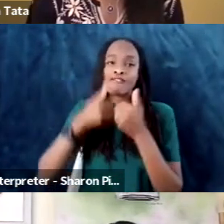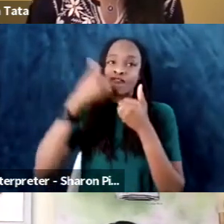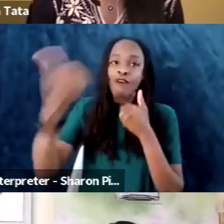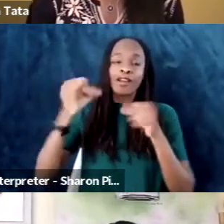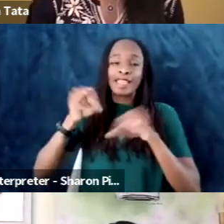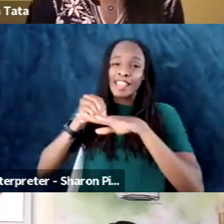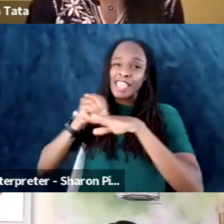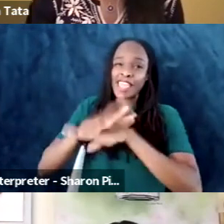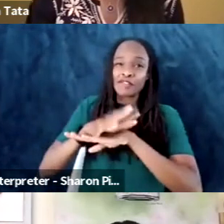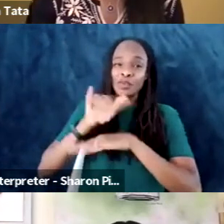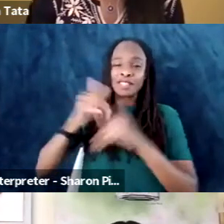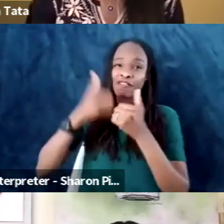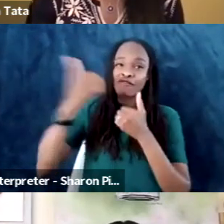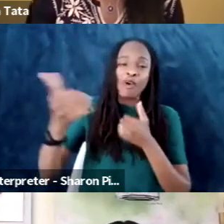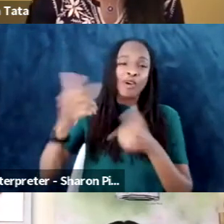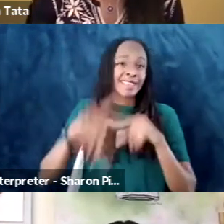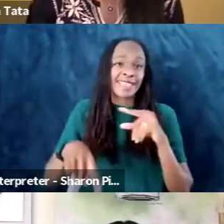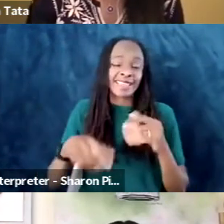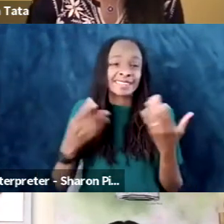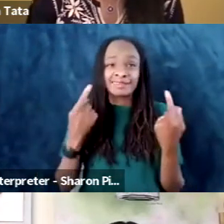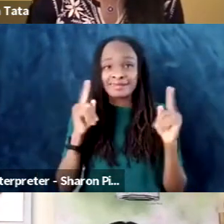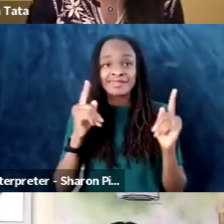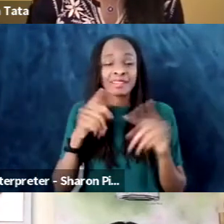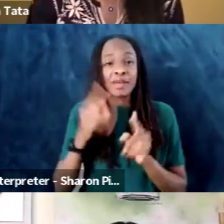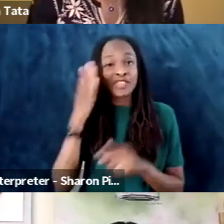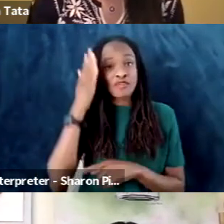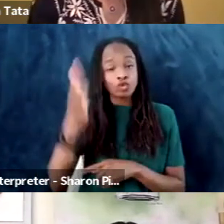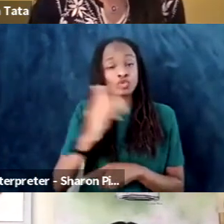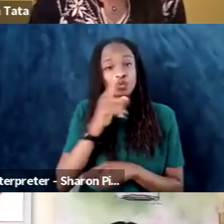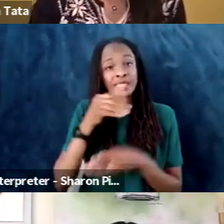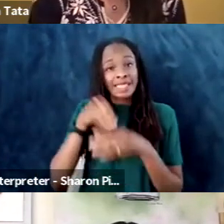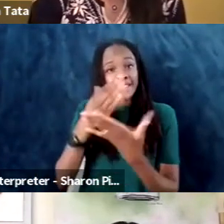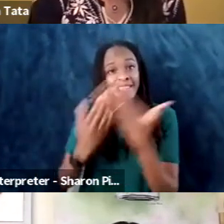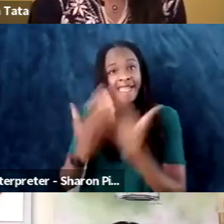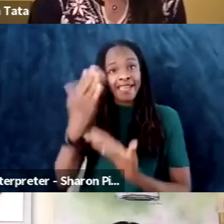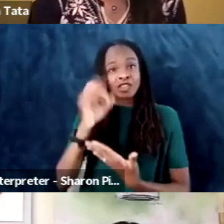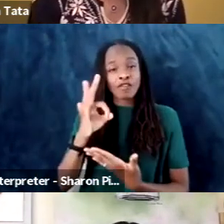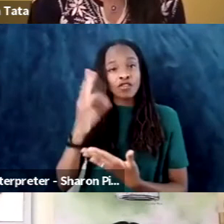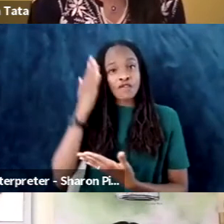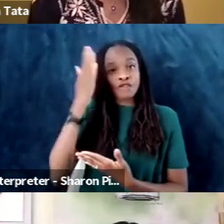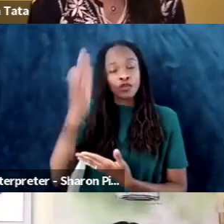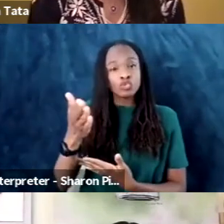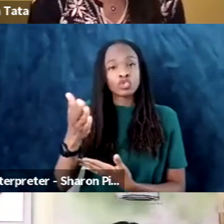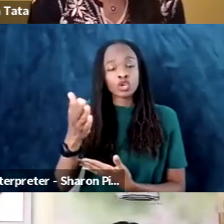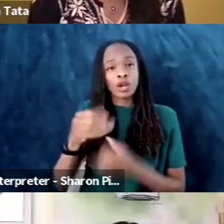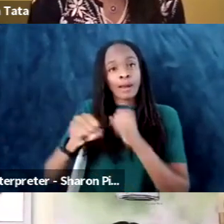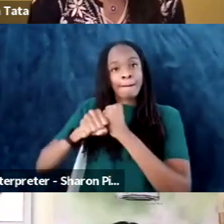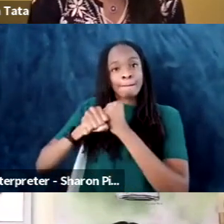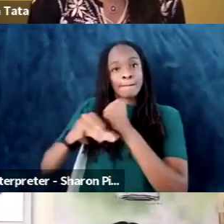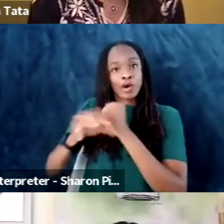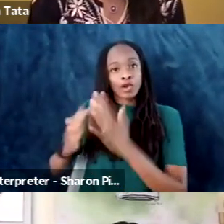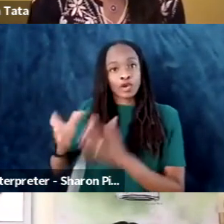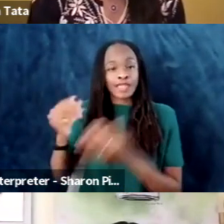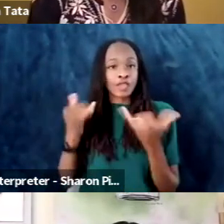far, we're not going to get anywhere. So the future really lies in the hands of the future marketers and the current young marketers.